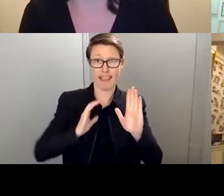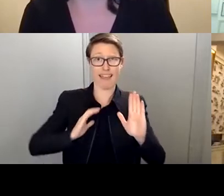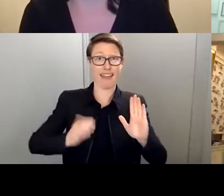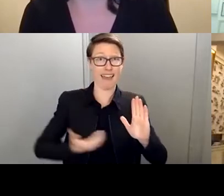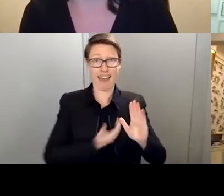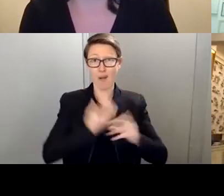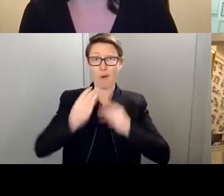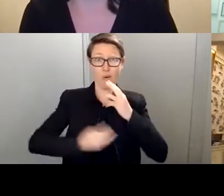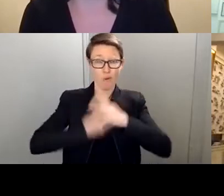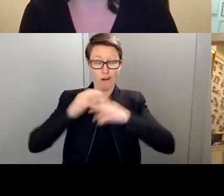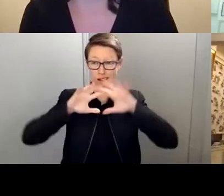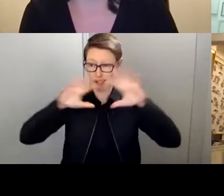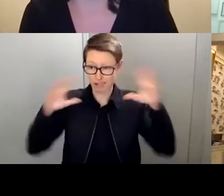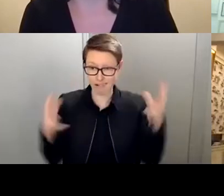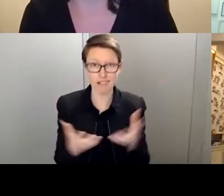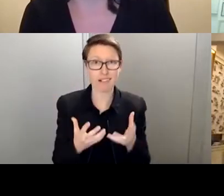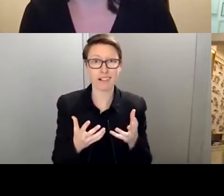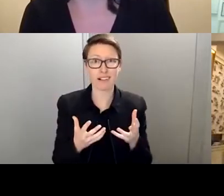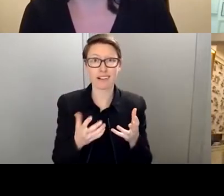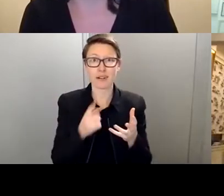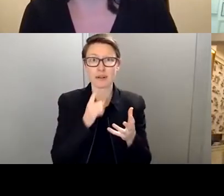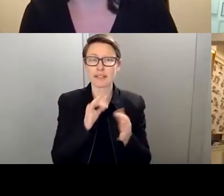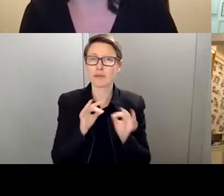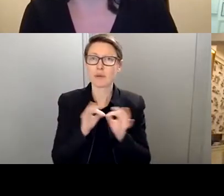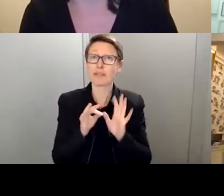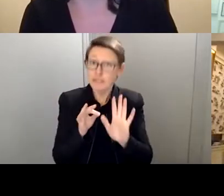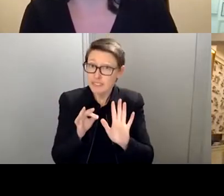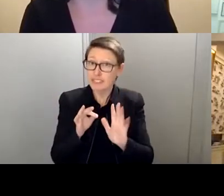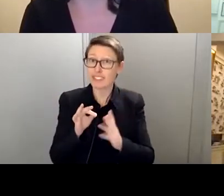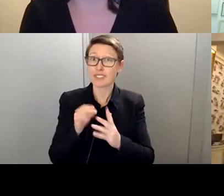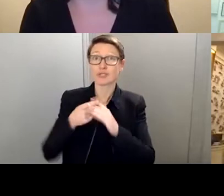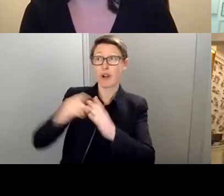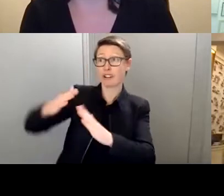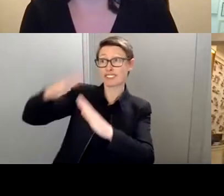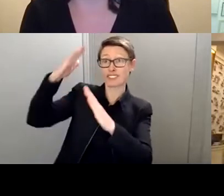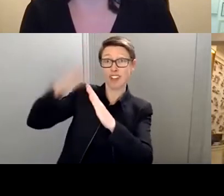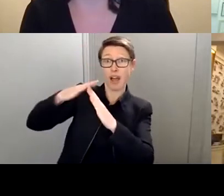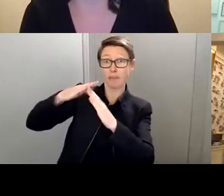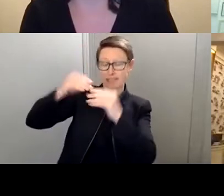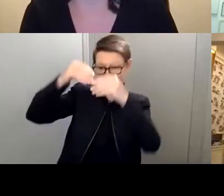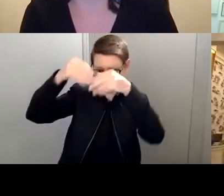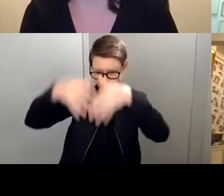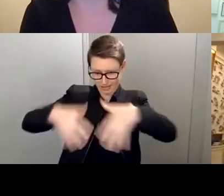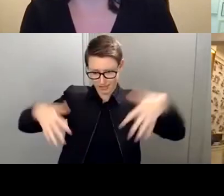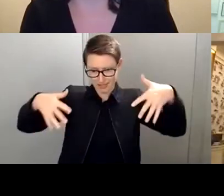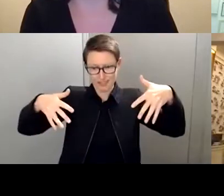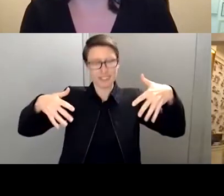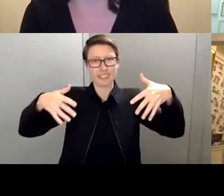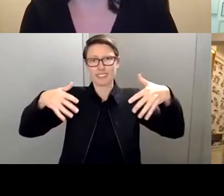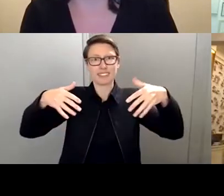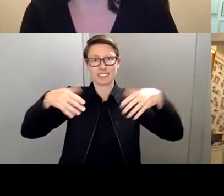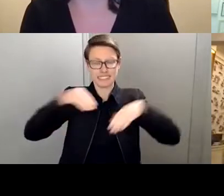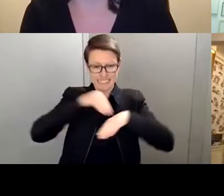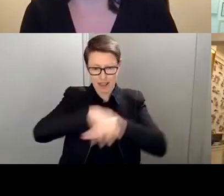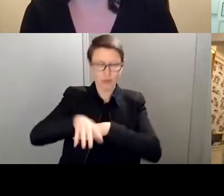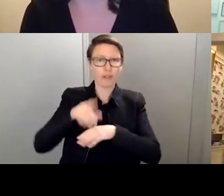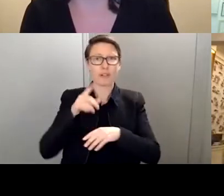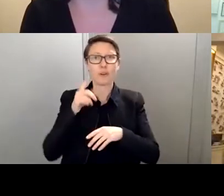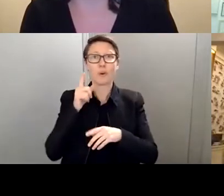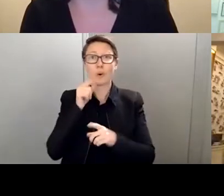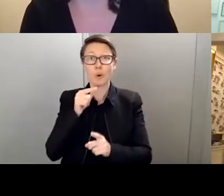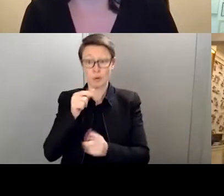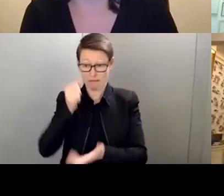think it's really important, and this is from the top down, from the people that are greenlighting projects to